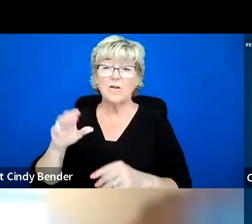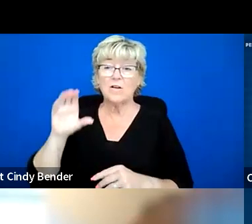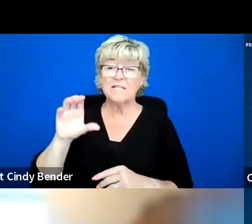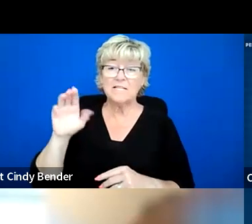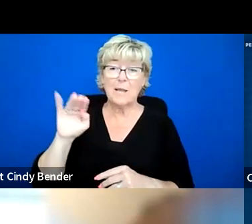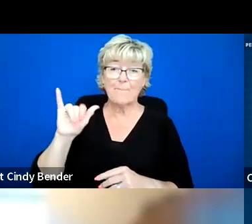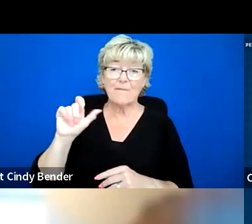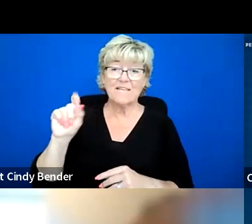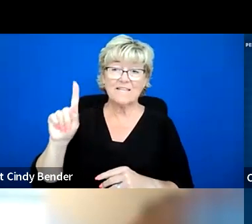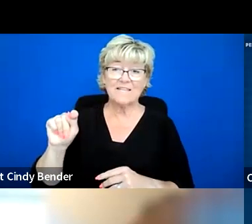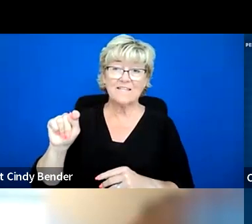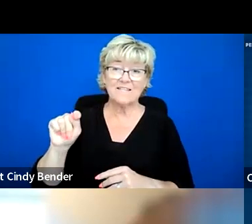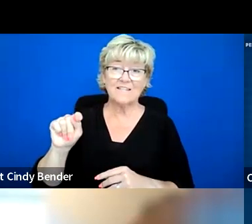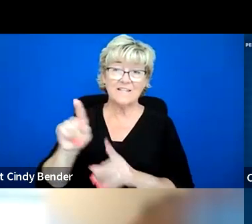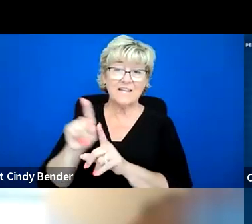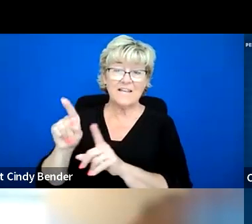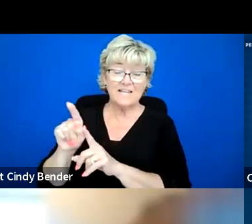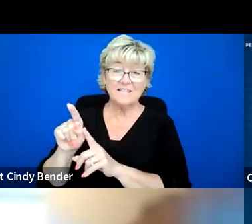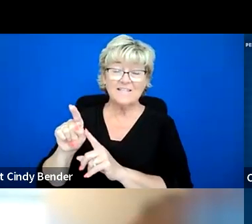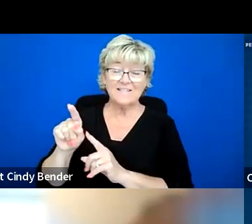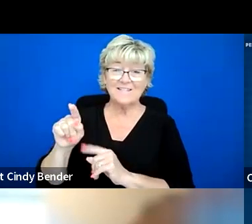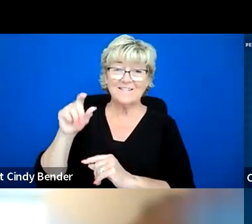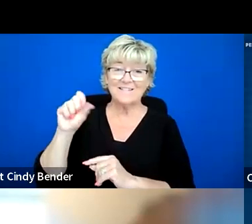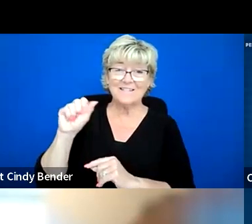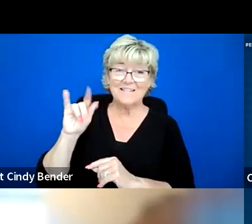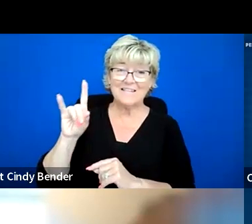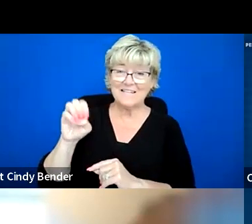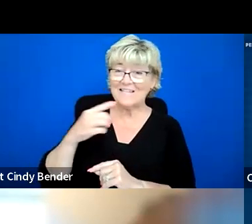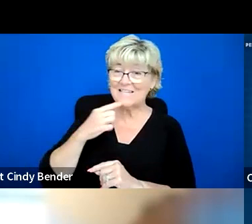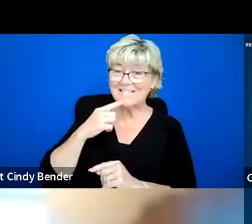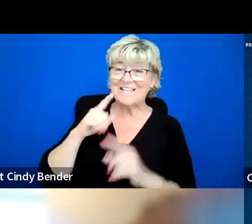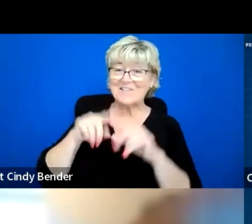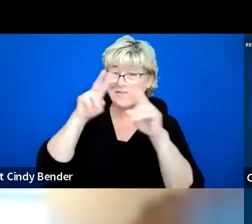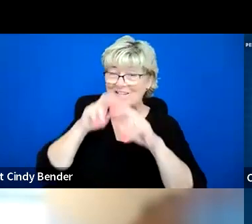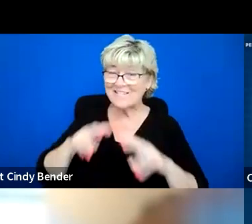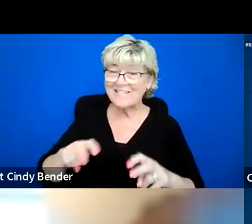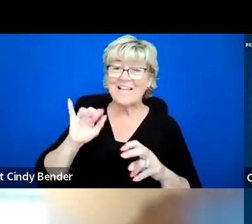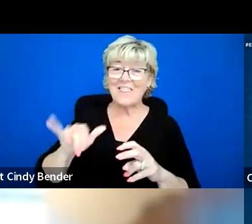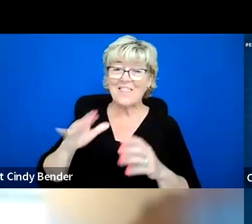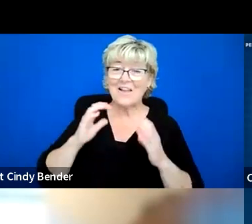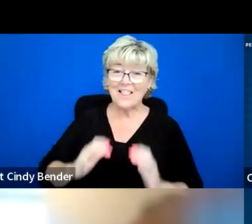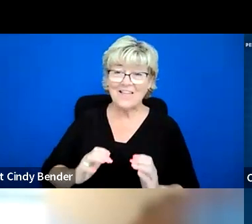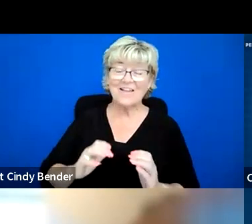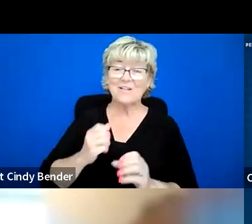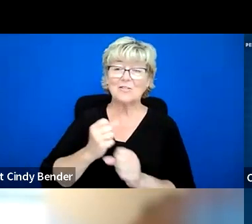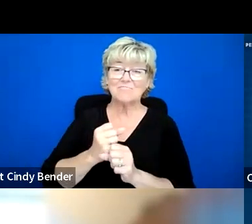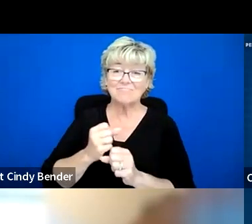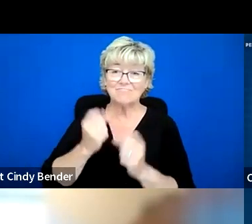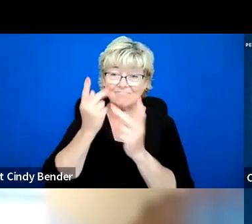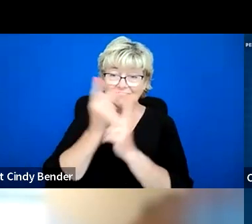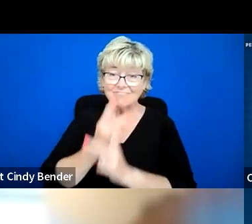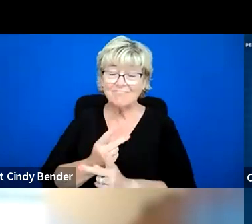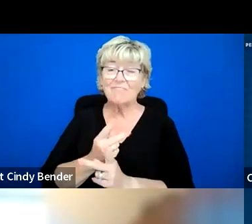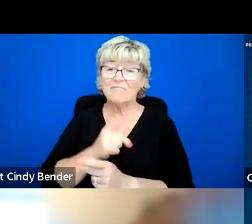form, as Sadie has dropped a few times, to assess the shelter clients to uncover